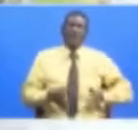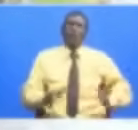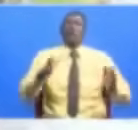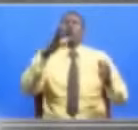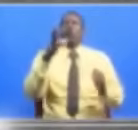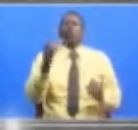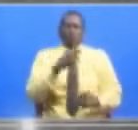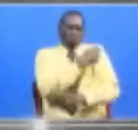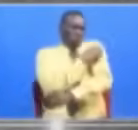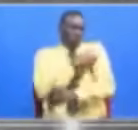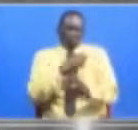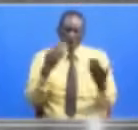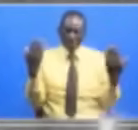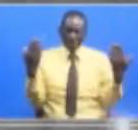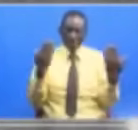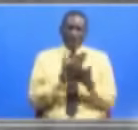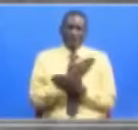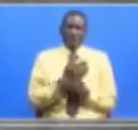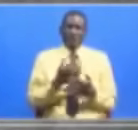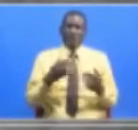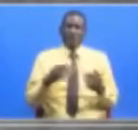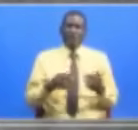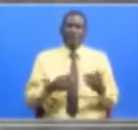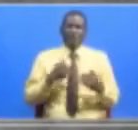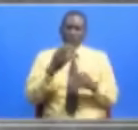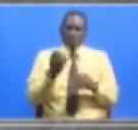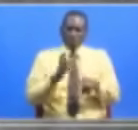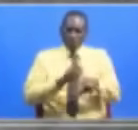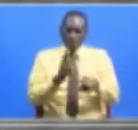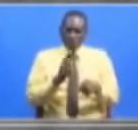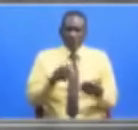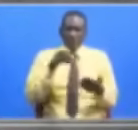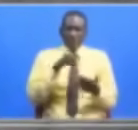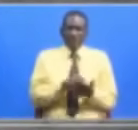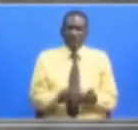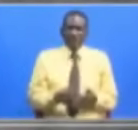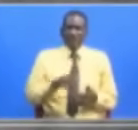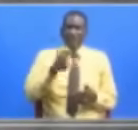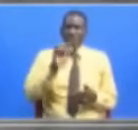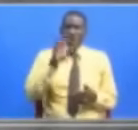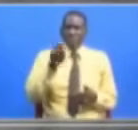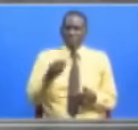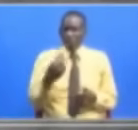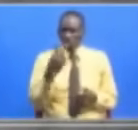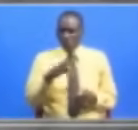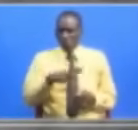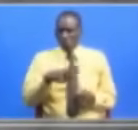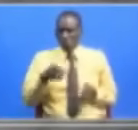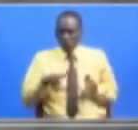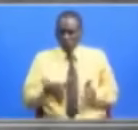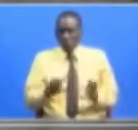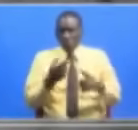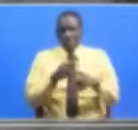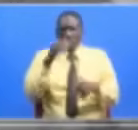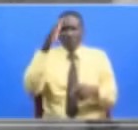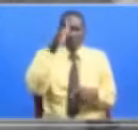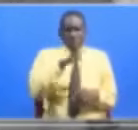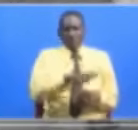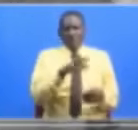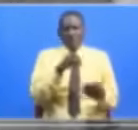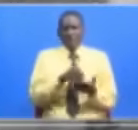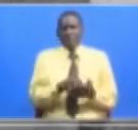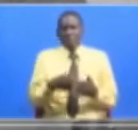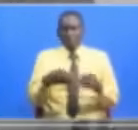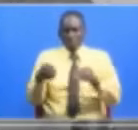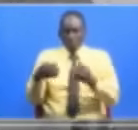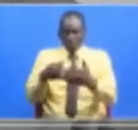medical huwa ni giza. A few moments later, Laban is seen heading to the road and then returning to the store before walking back to the